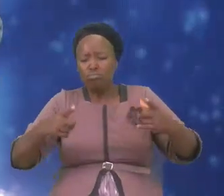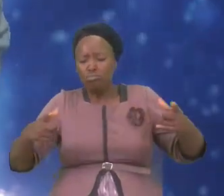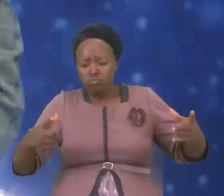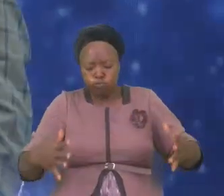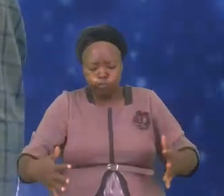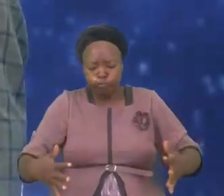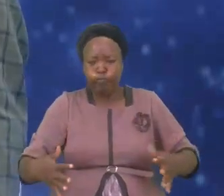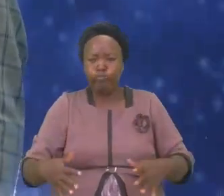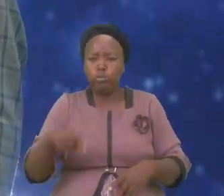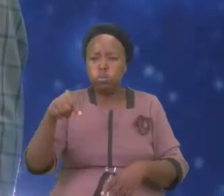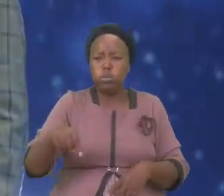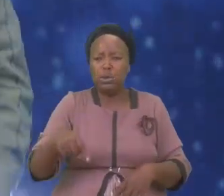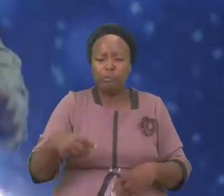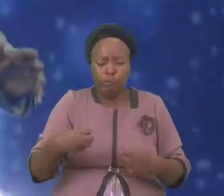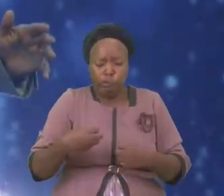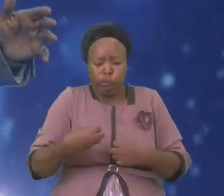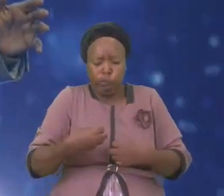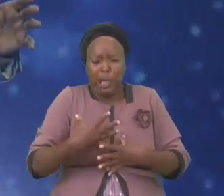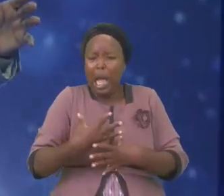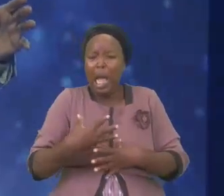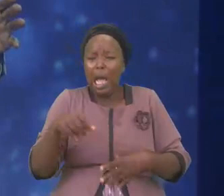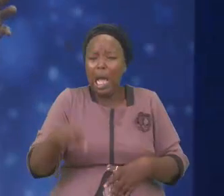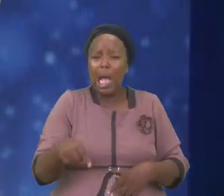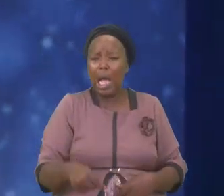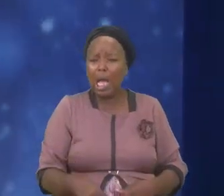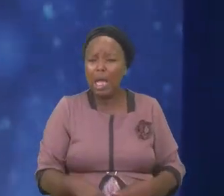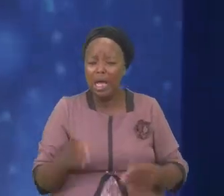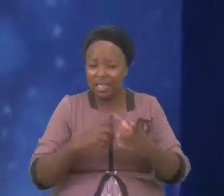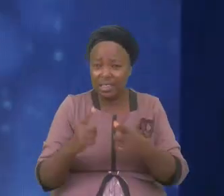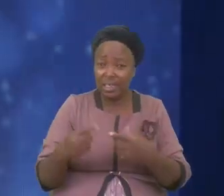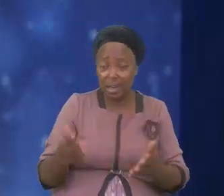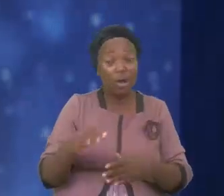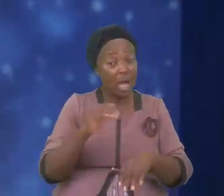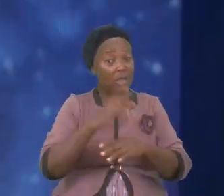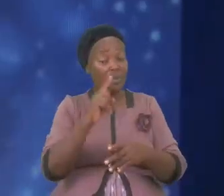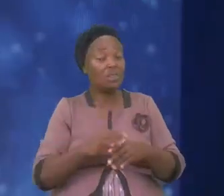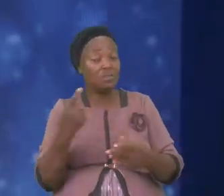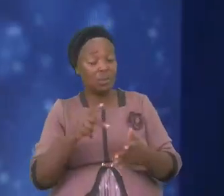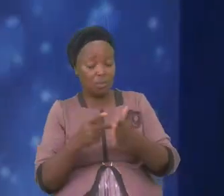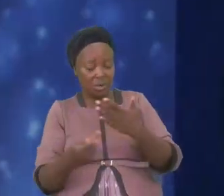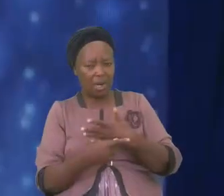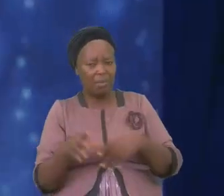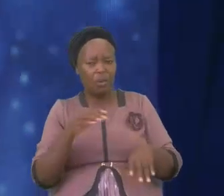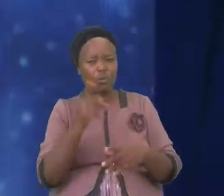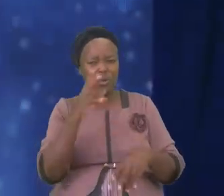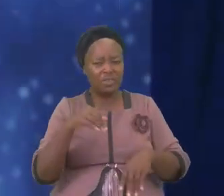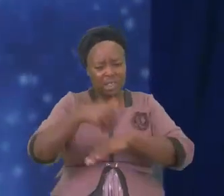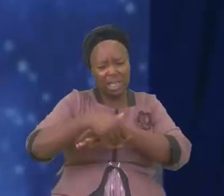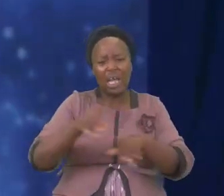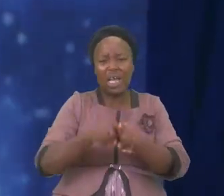of the nights, as we prayed, immediately after the final amen, that